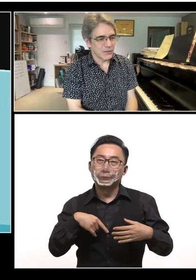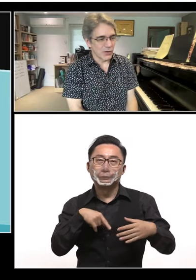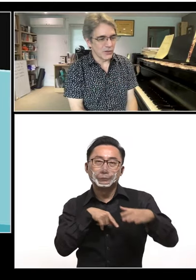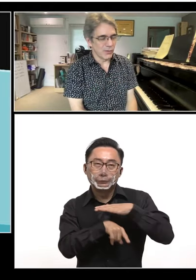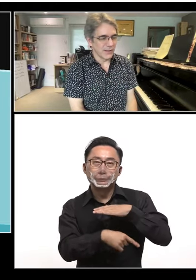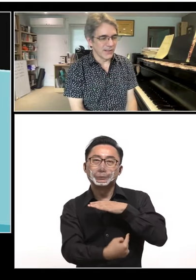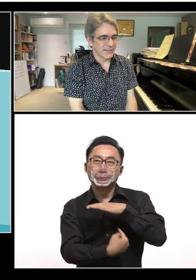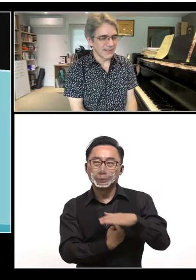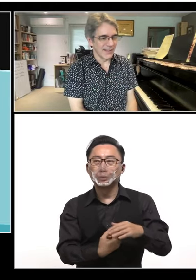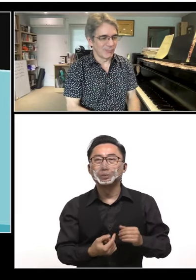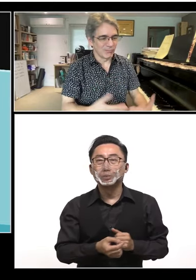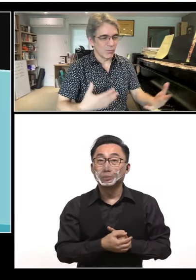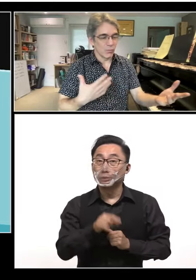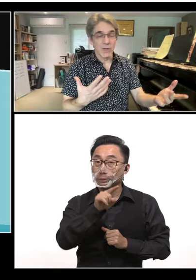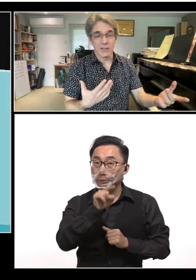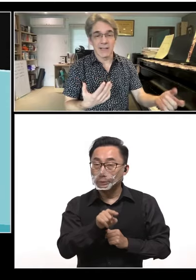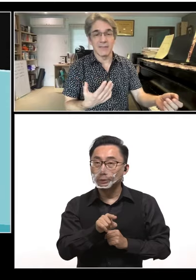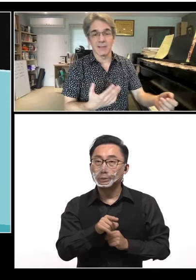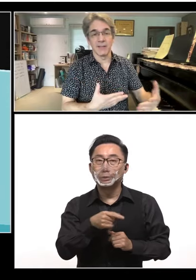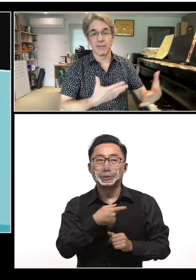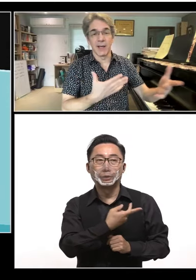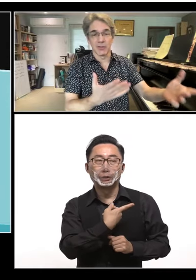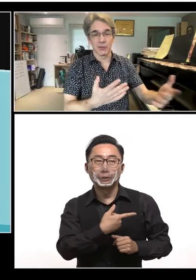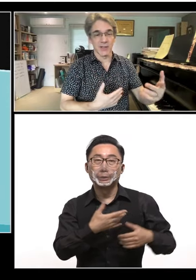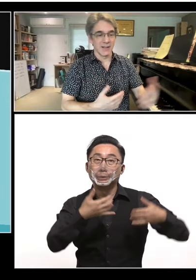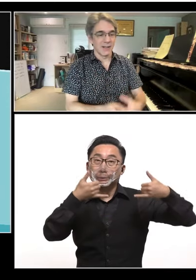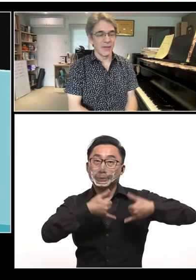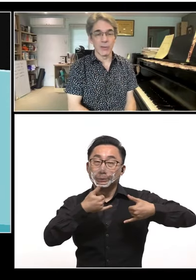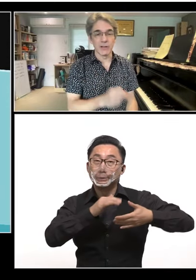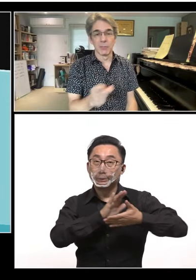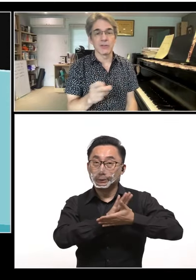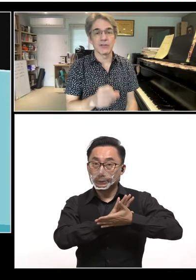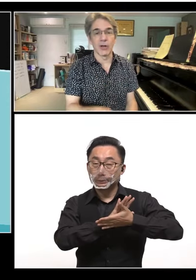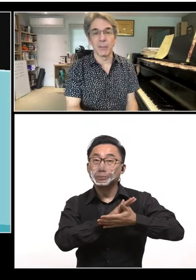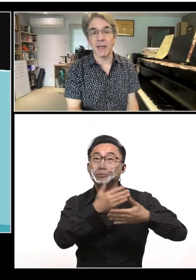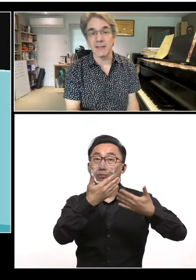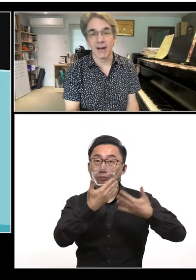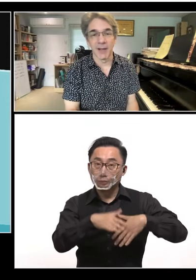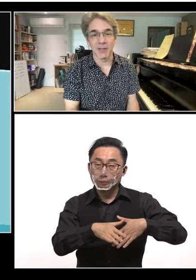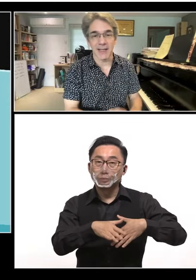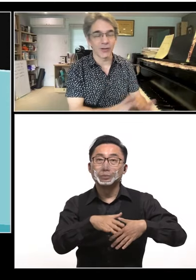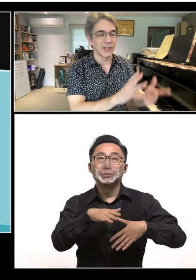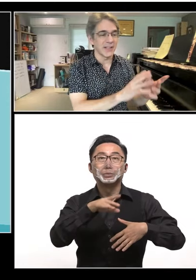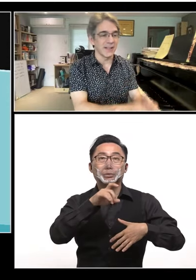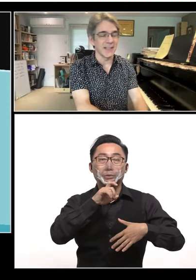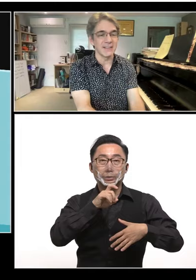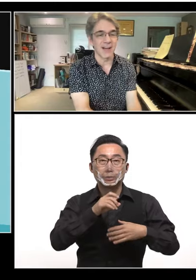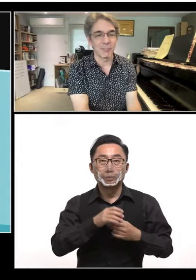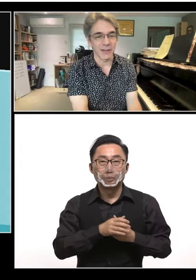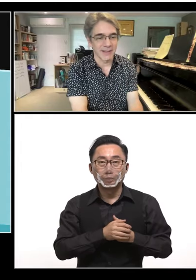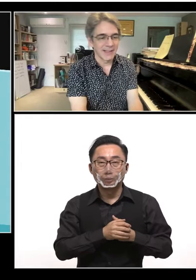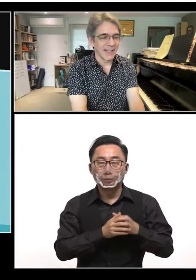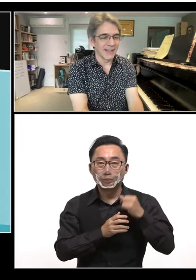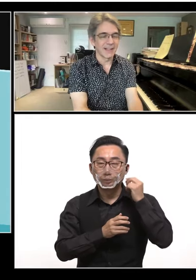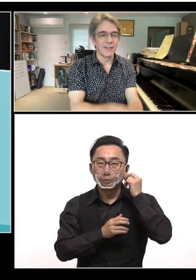because we started doing this, we just had this kind of chemistry that we could almost start up anytime and take on any